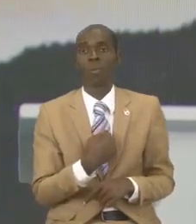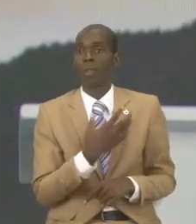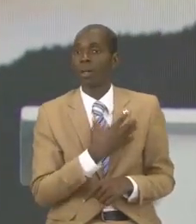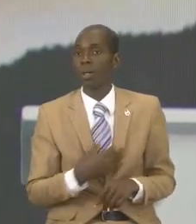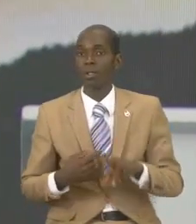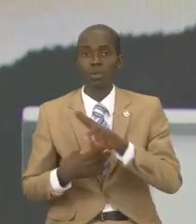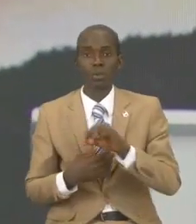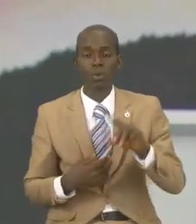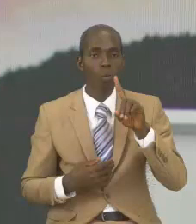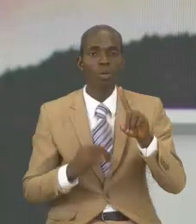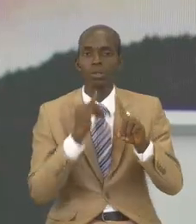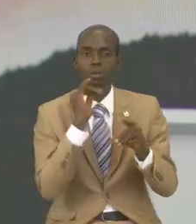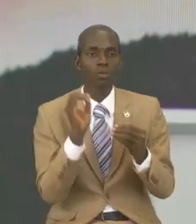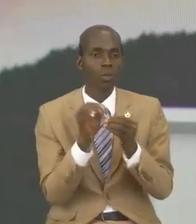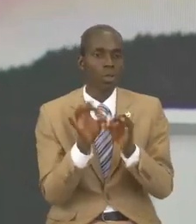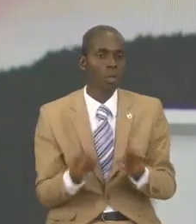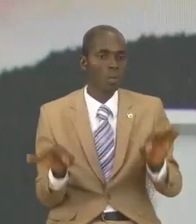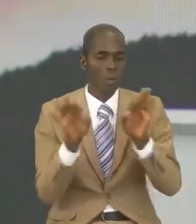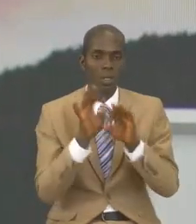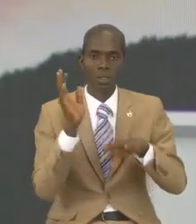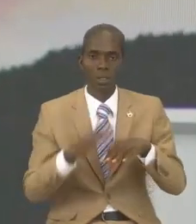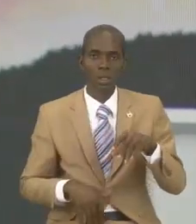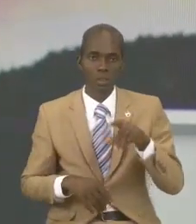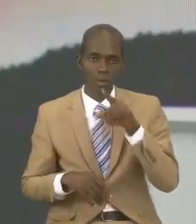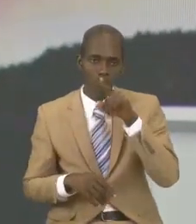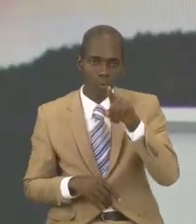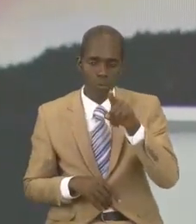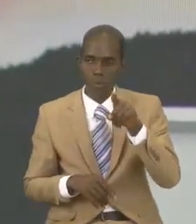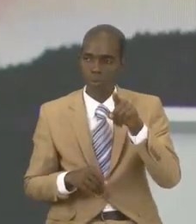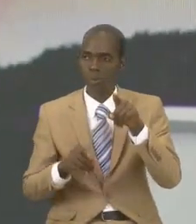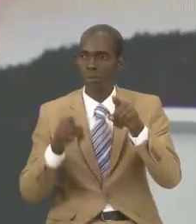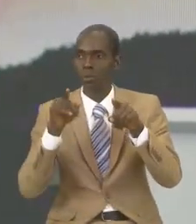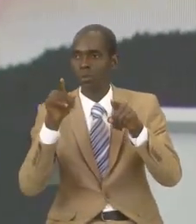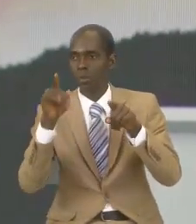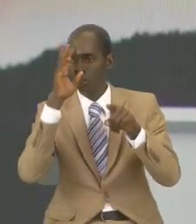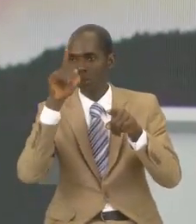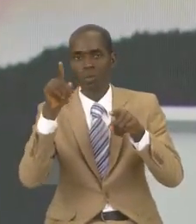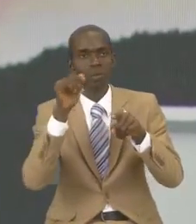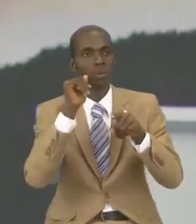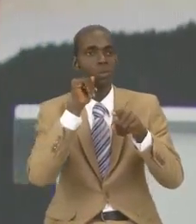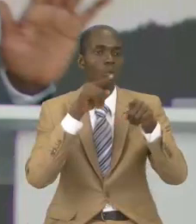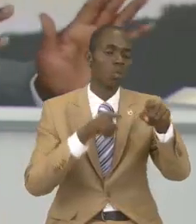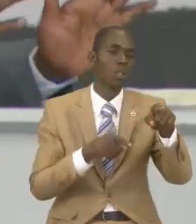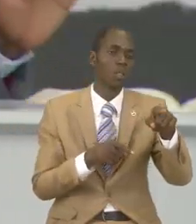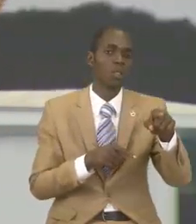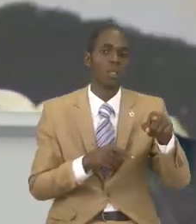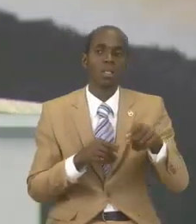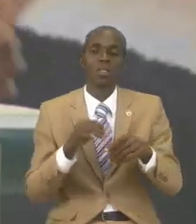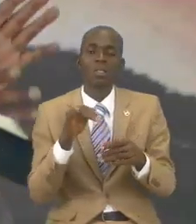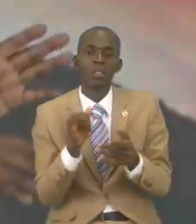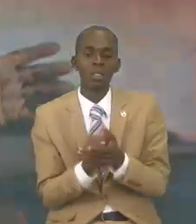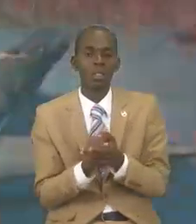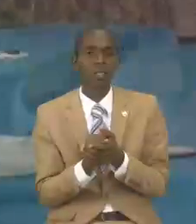more important than you, than him, than her, everyone. He did this